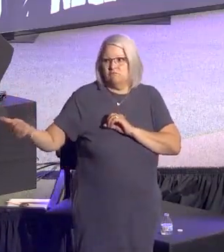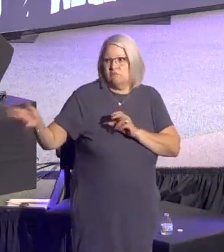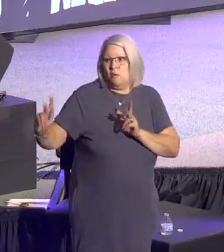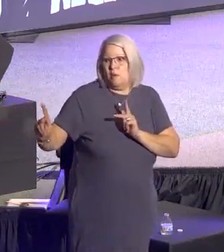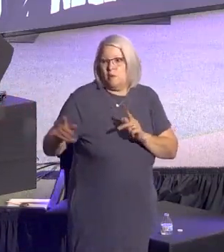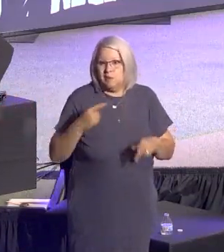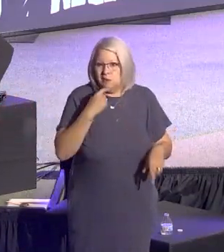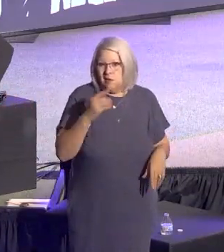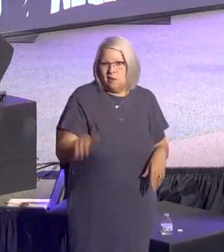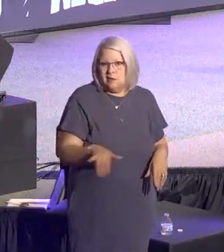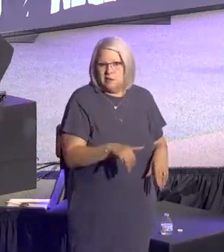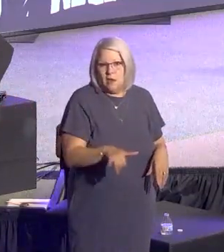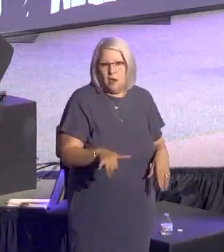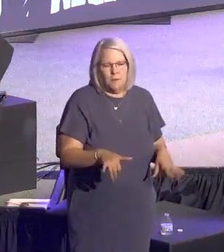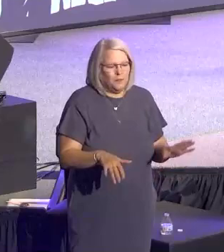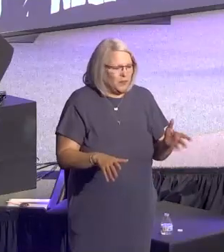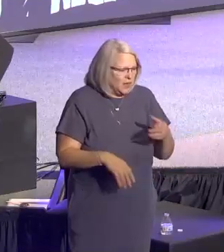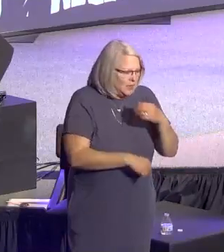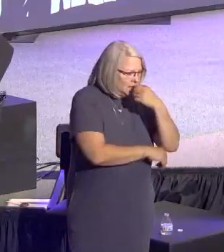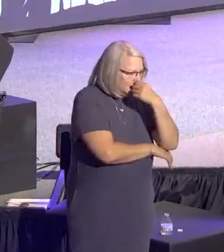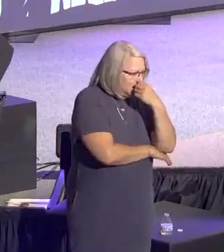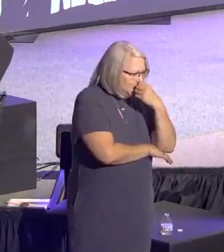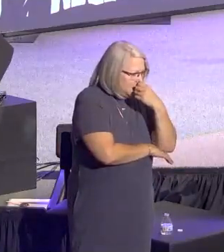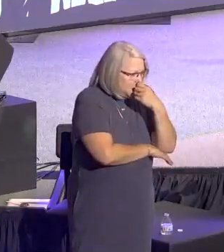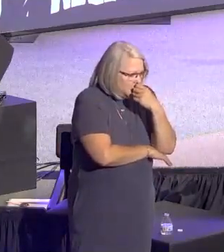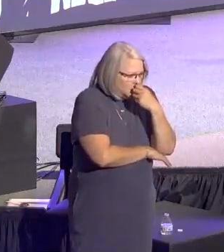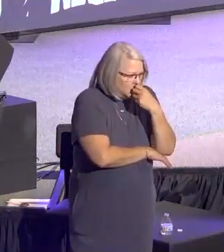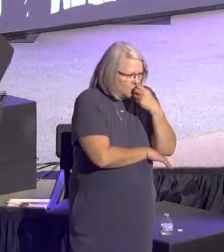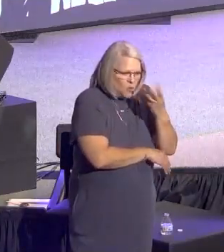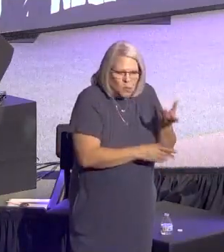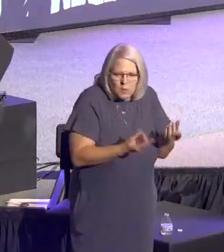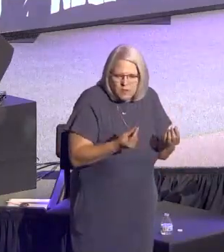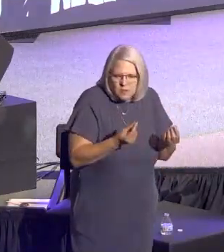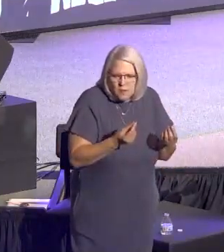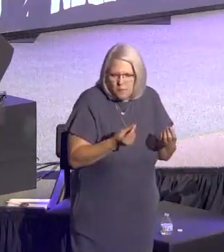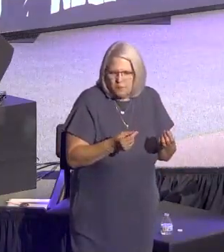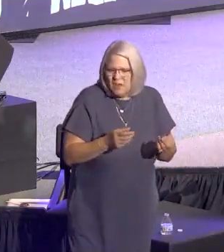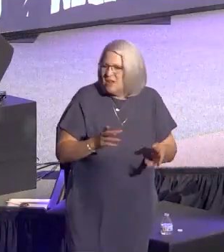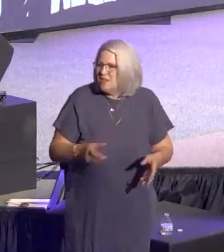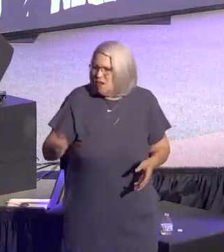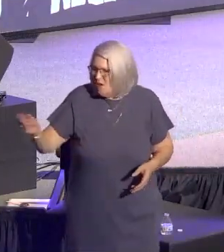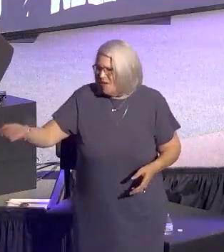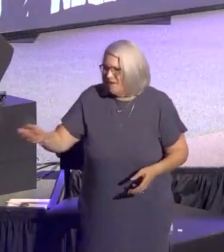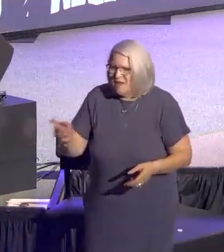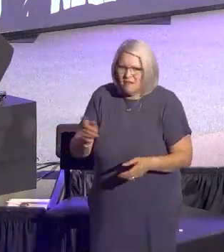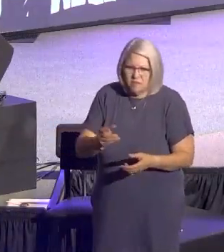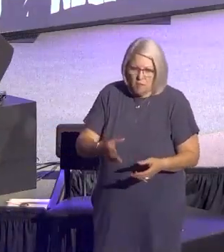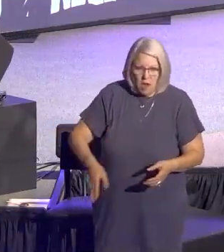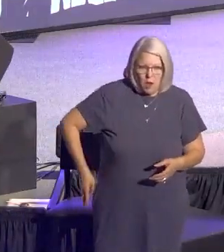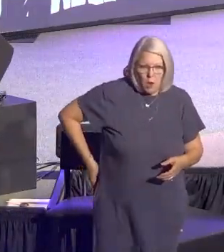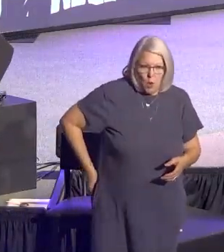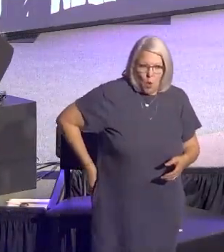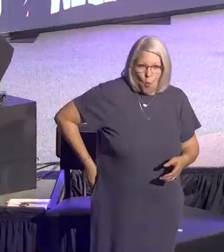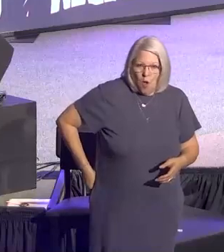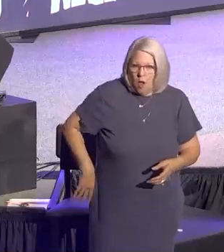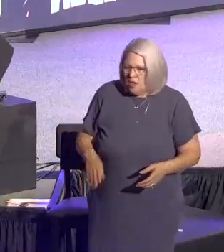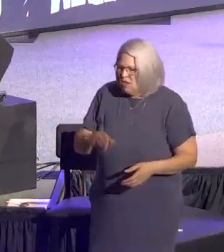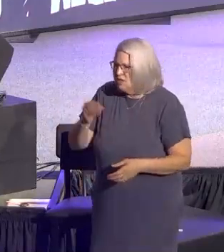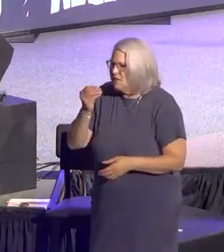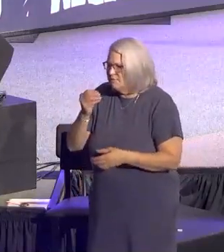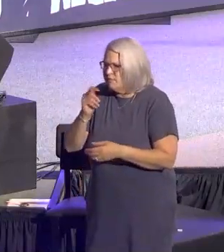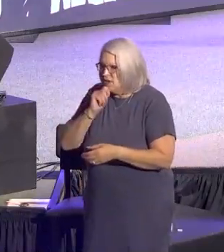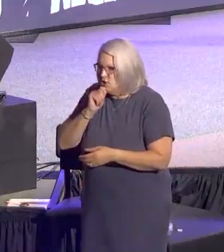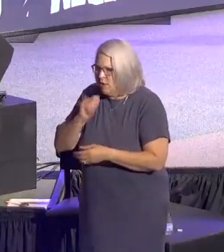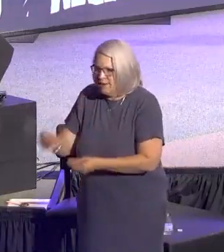I turned to my wife. I didn't know what to do. I thought about walking away from this guy, and I handed my wallet to my wife, and I said, go on ahead. I didn't want this guy to steal